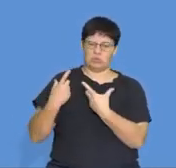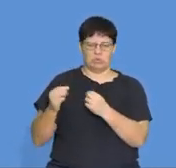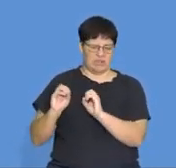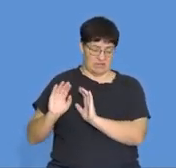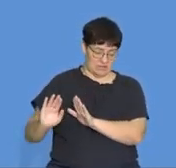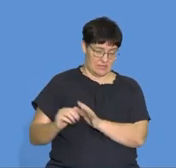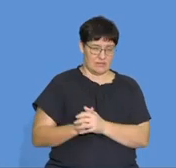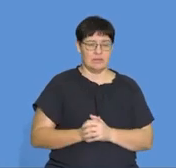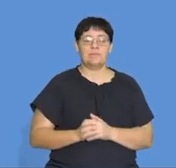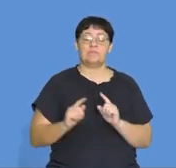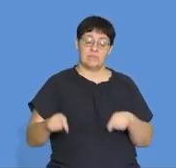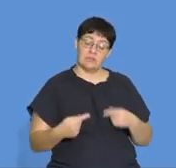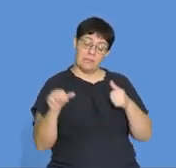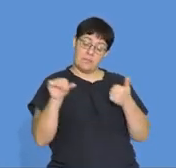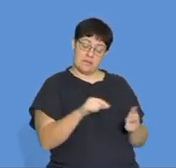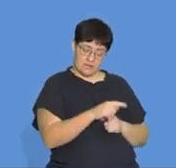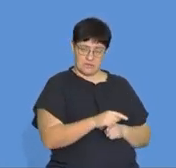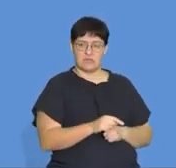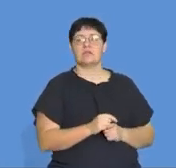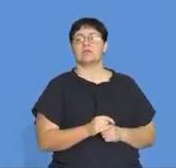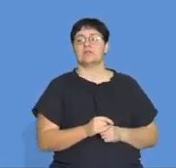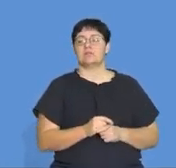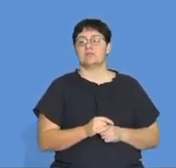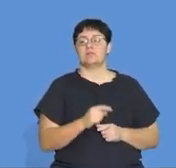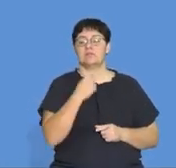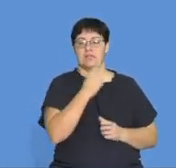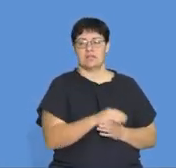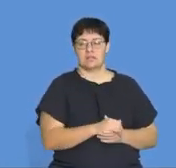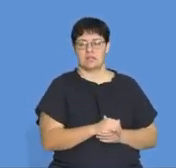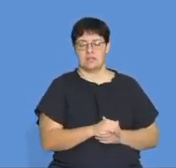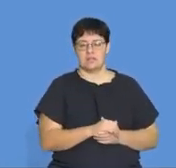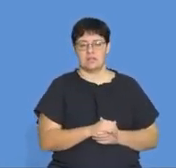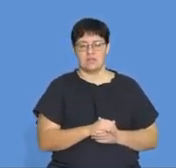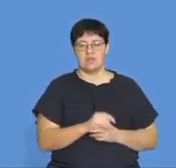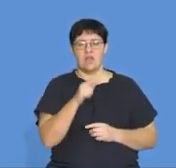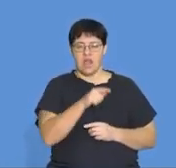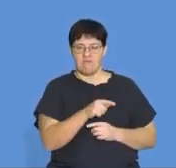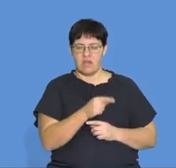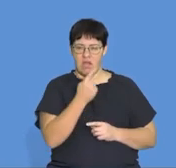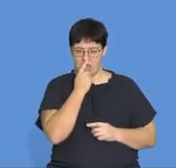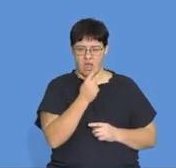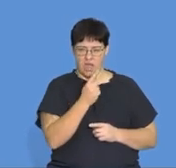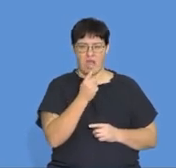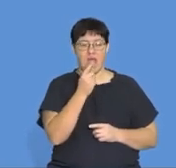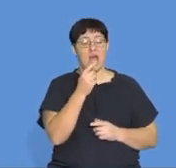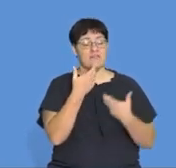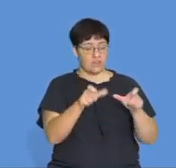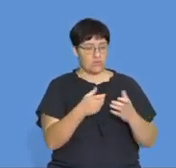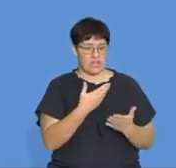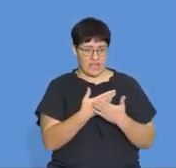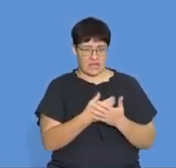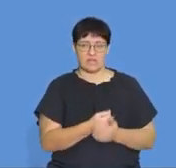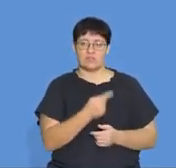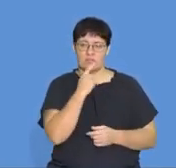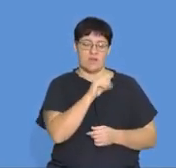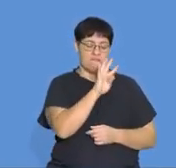there. And then you then start solving this. On the numerator there, I can factorize that. So this